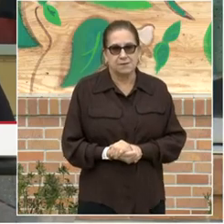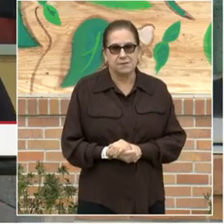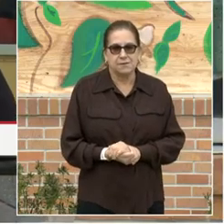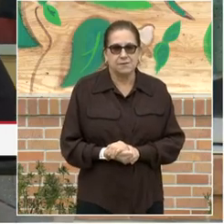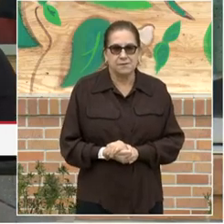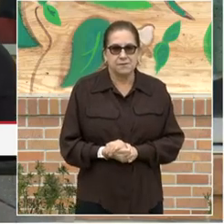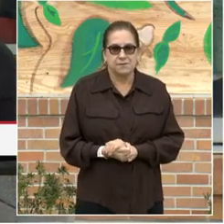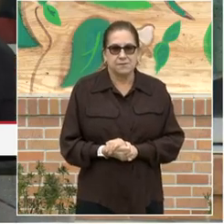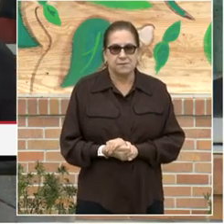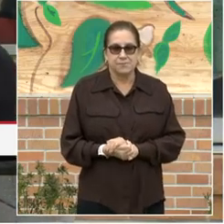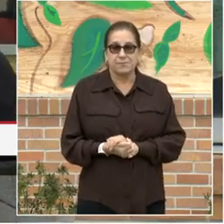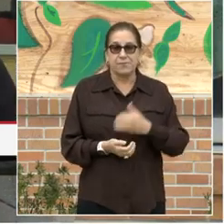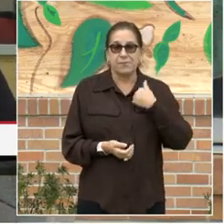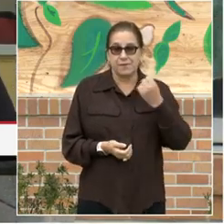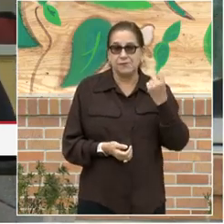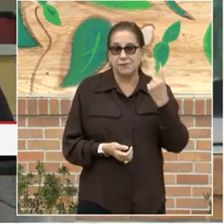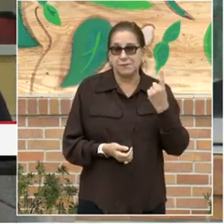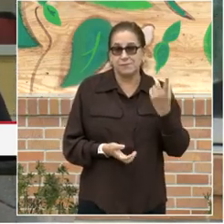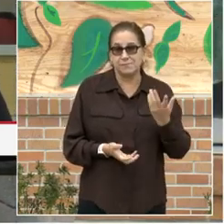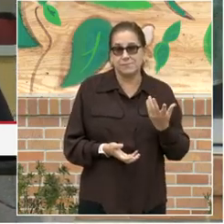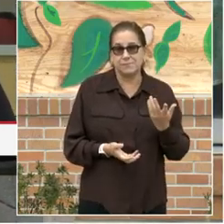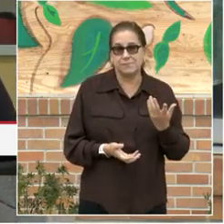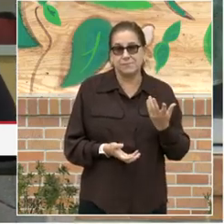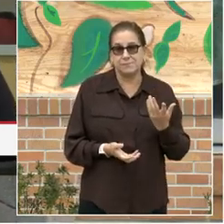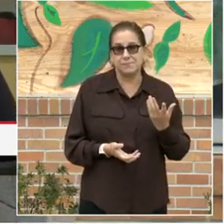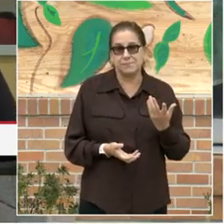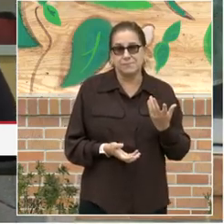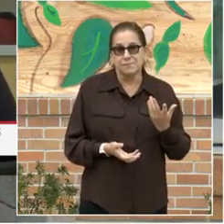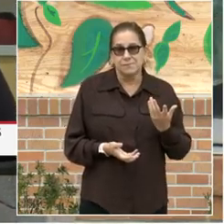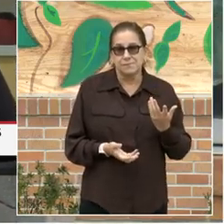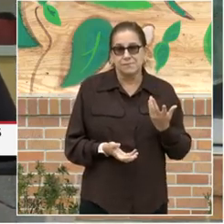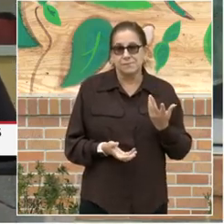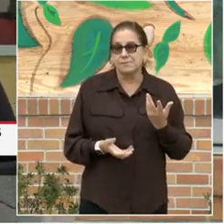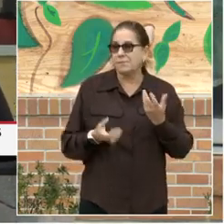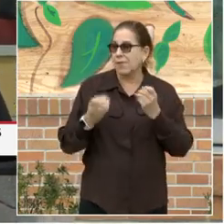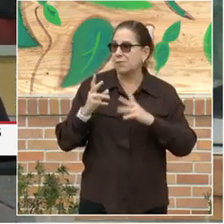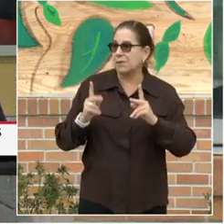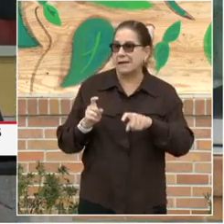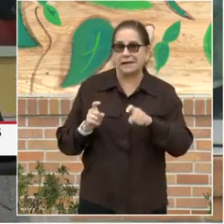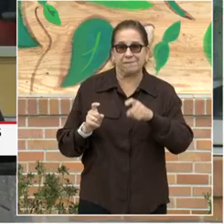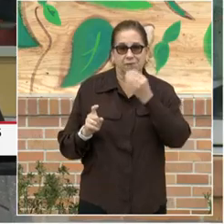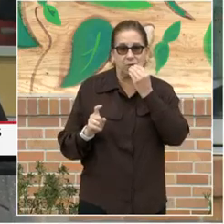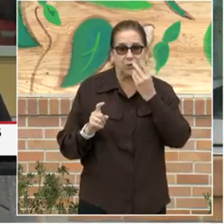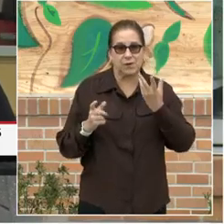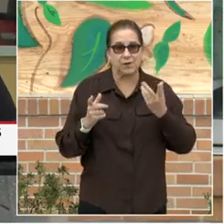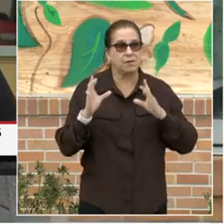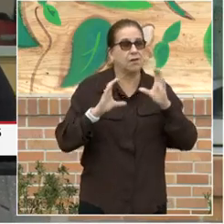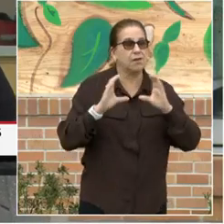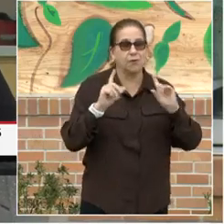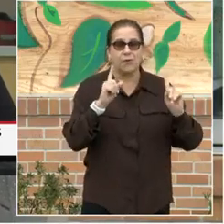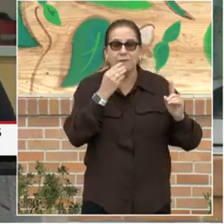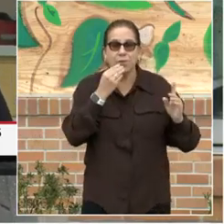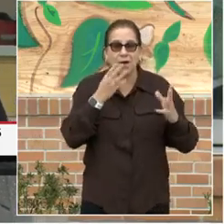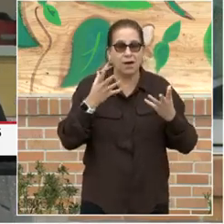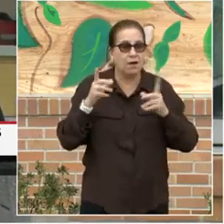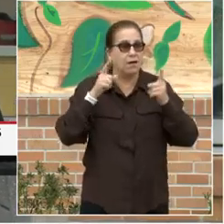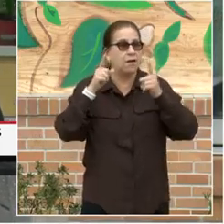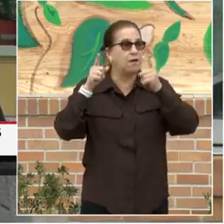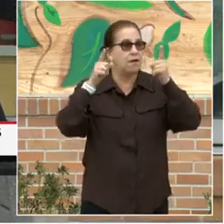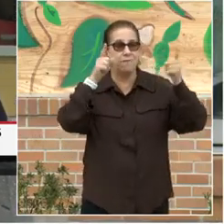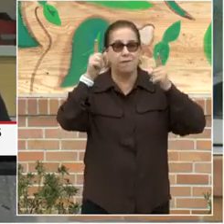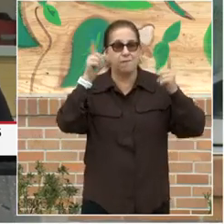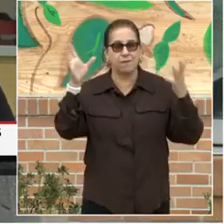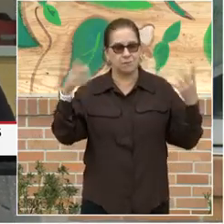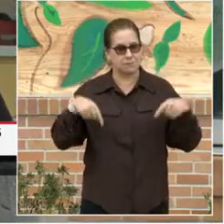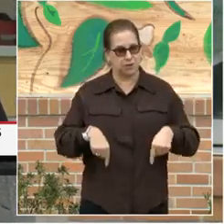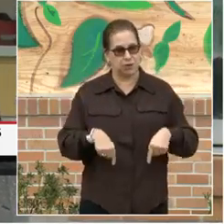I understand the inconvenience personally when it comes to grocery stores within this community. We have to go miles, we go out of our way, and it's